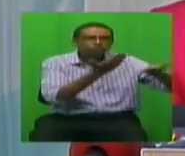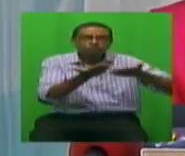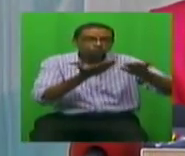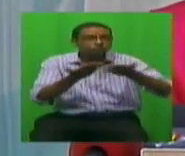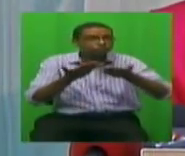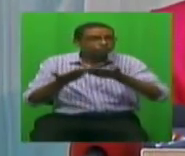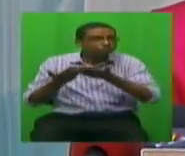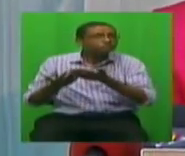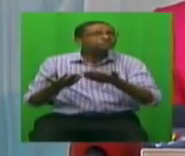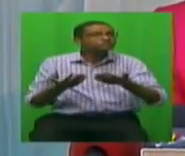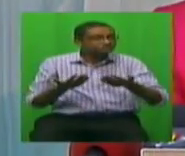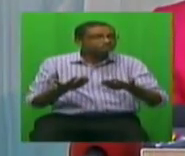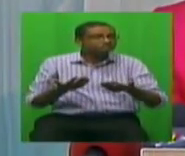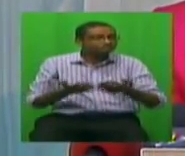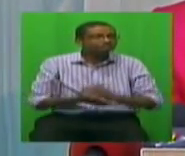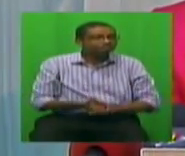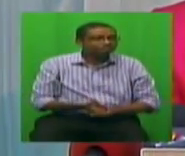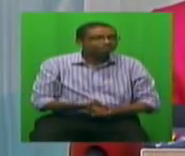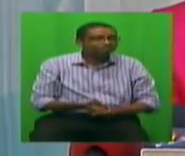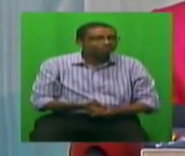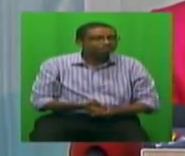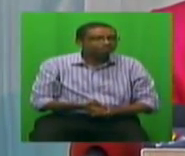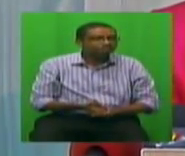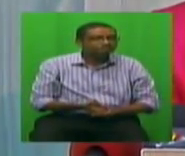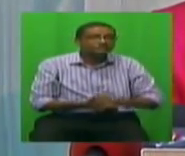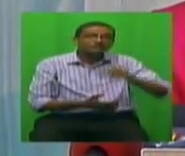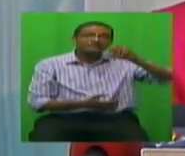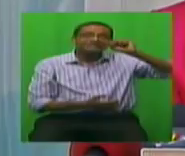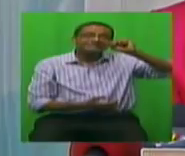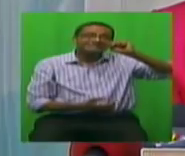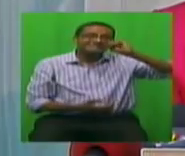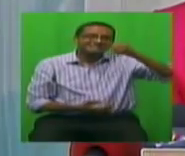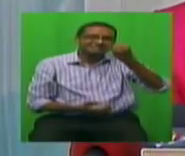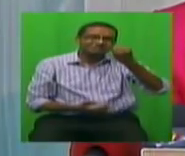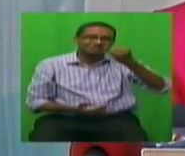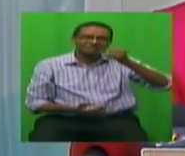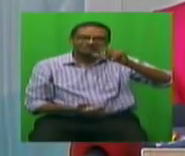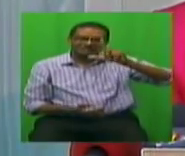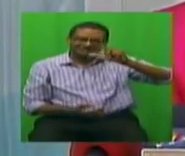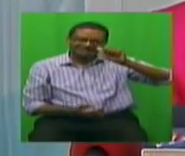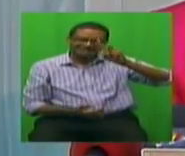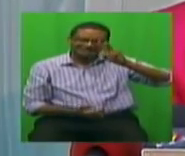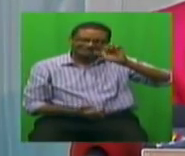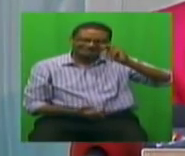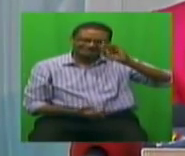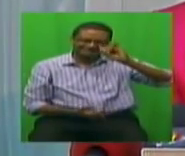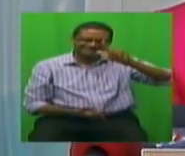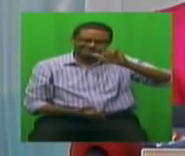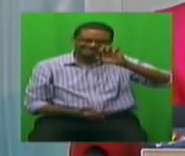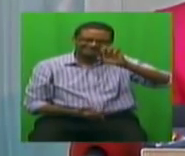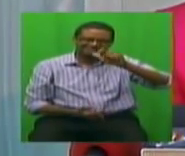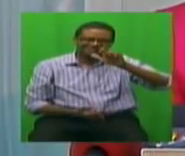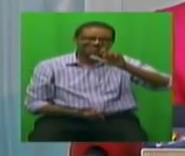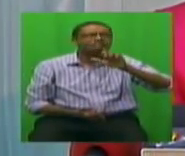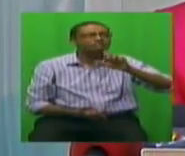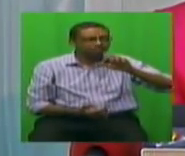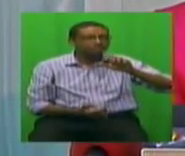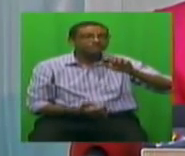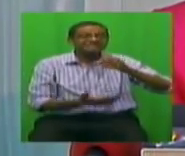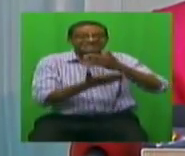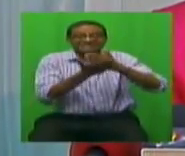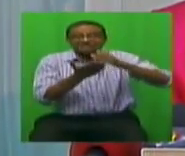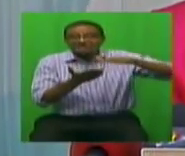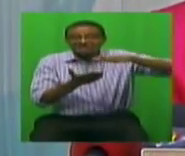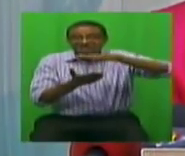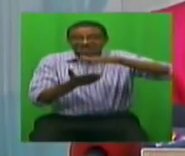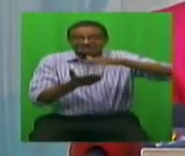of having checks done. In terms of Samuel Laventil, as Minister Stewart would have indicated, there are some areas that are still under flood water,